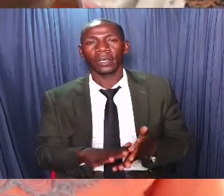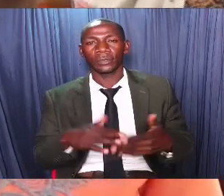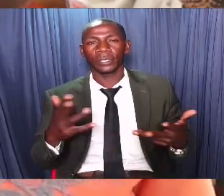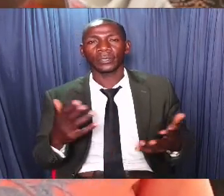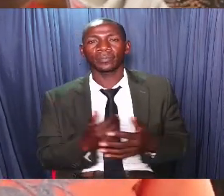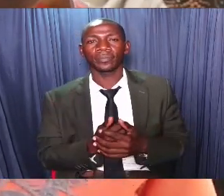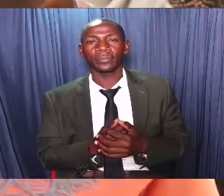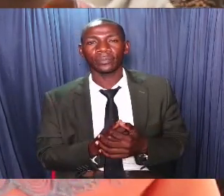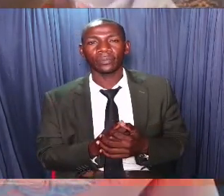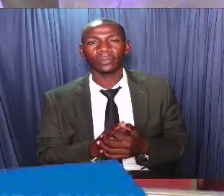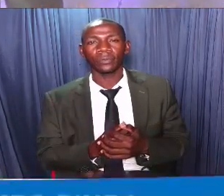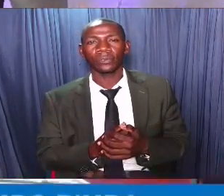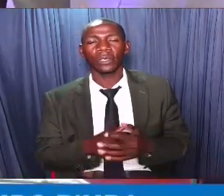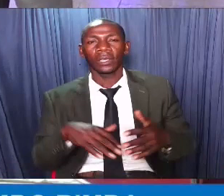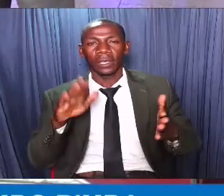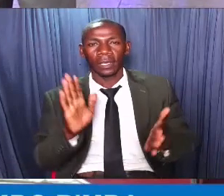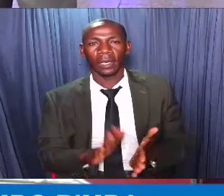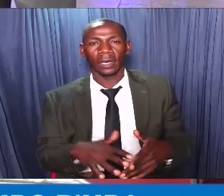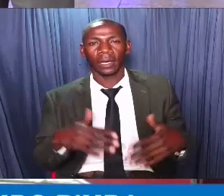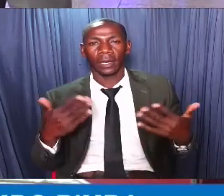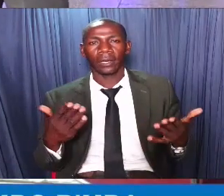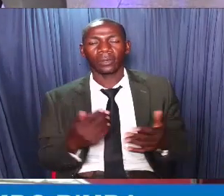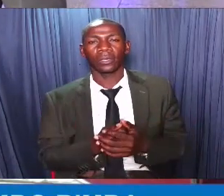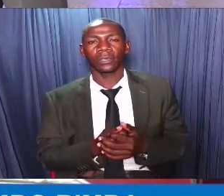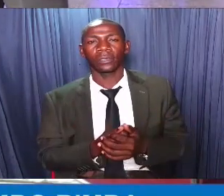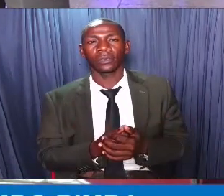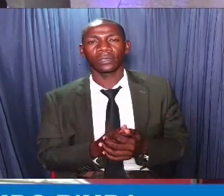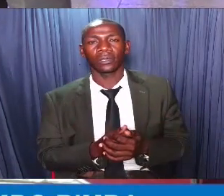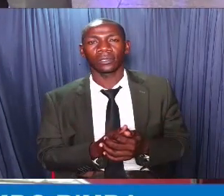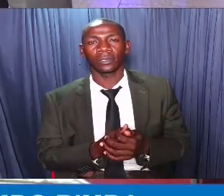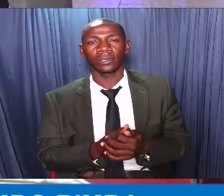Hallelujah. Hallelujah. Hallelujah. Hallelujah.